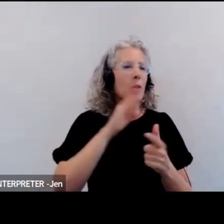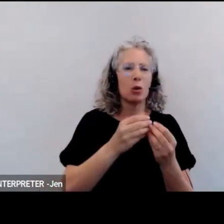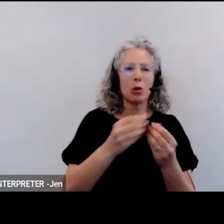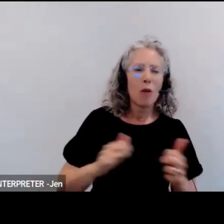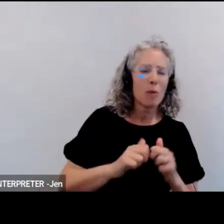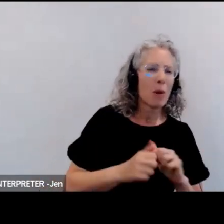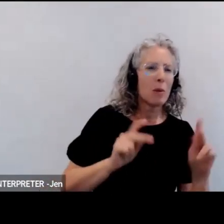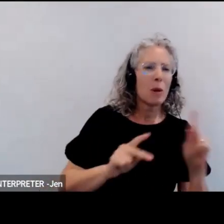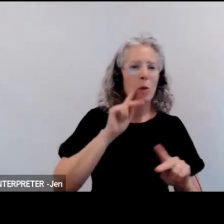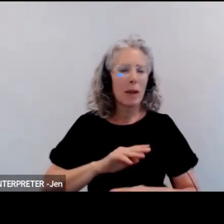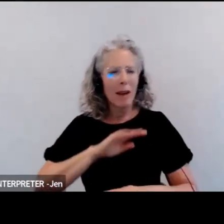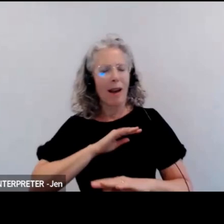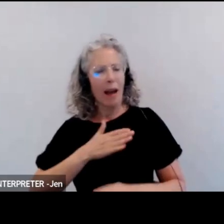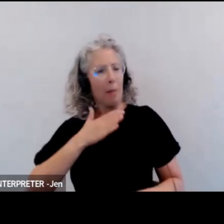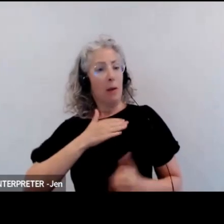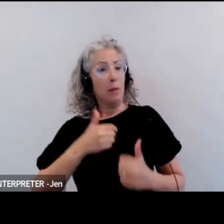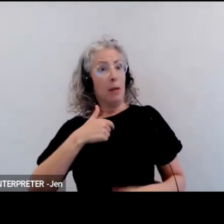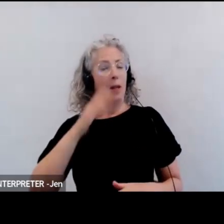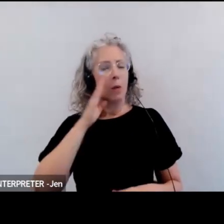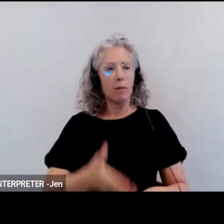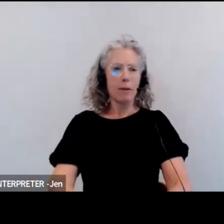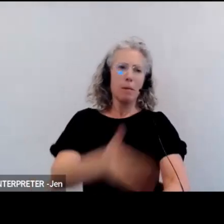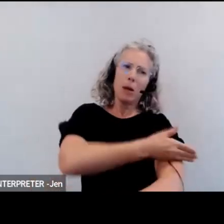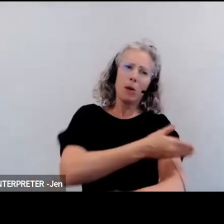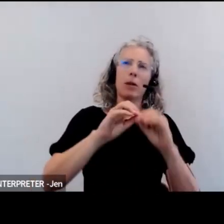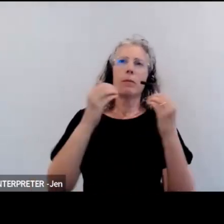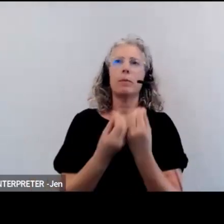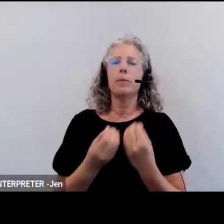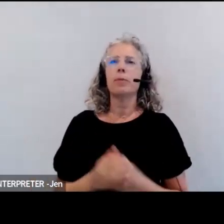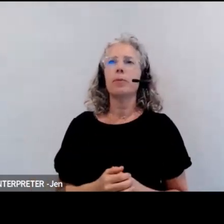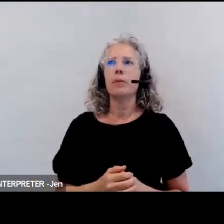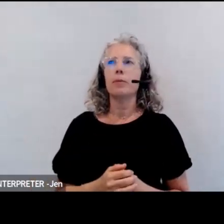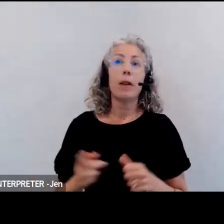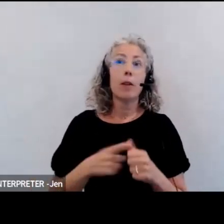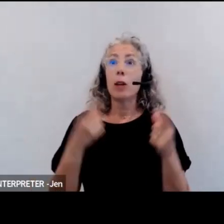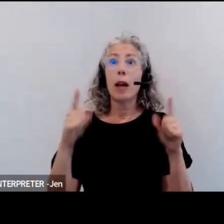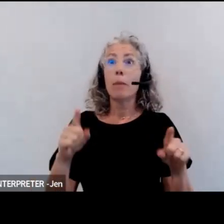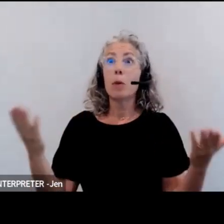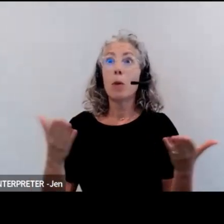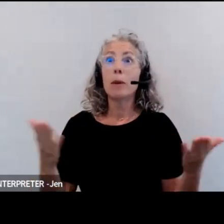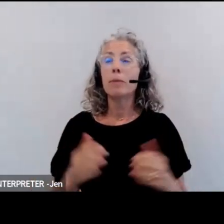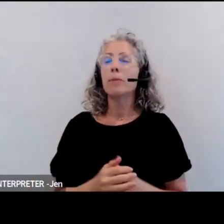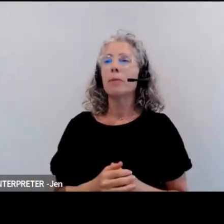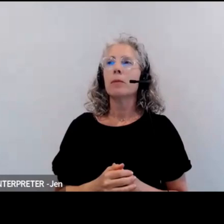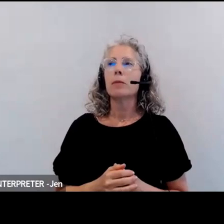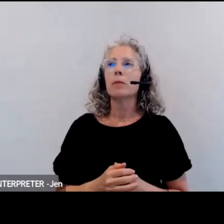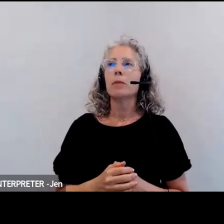really happy with me, and we're going to make this organization great. The first thing that happened is that the next